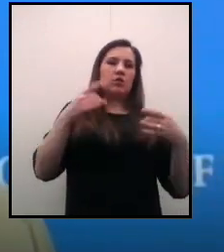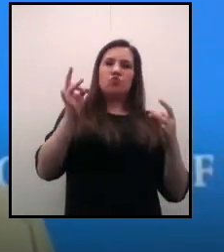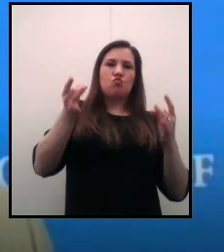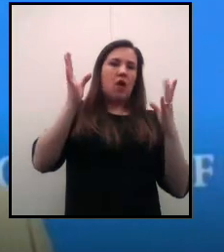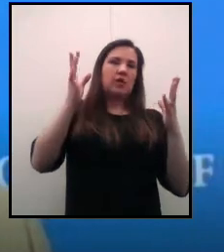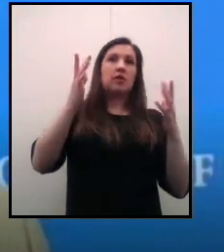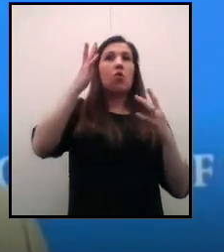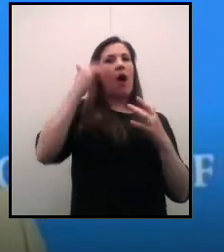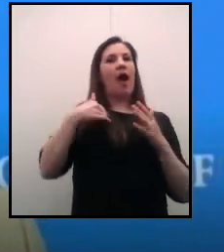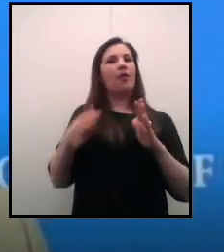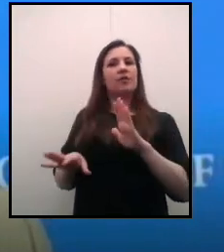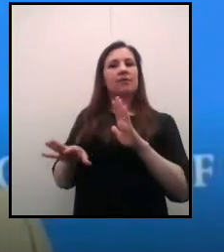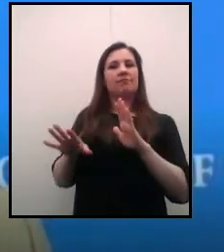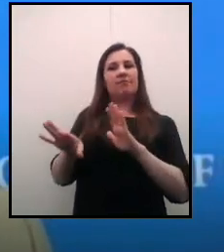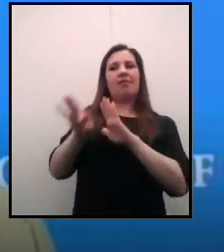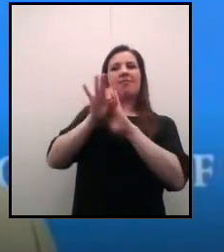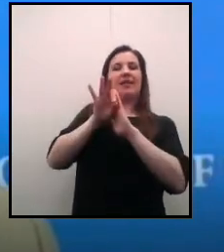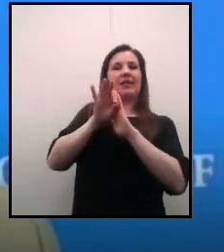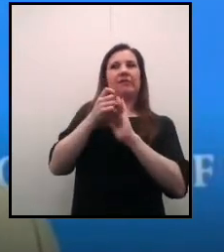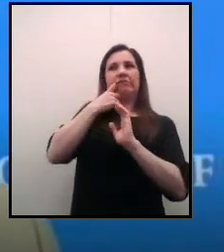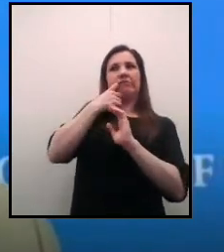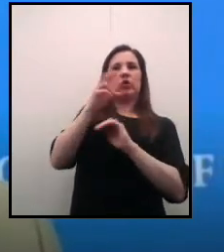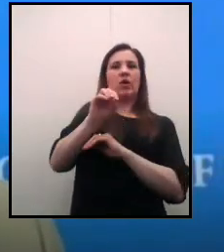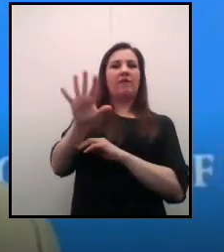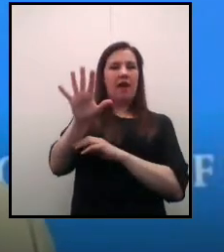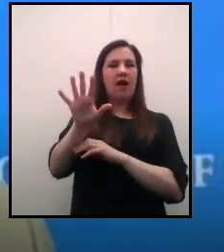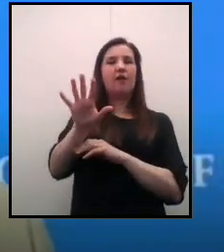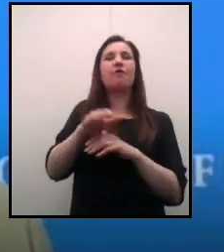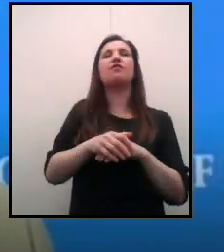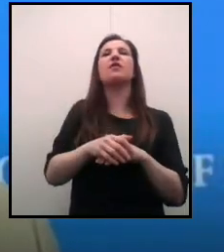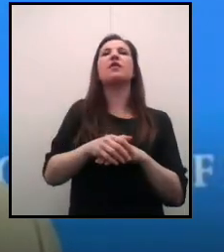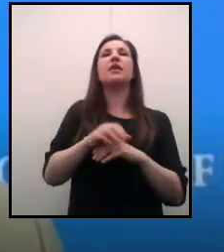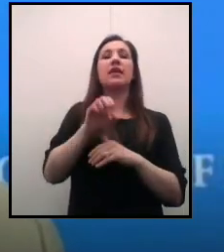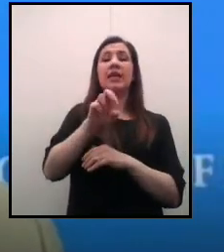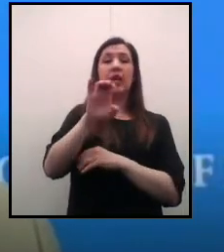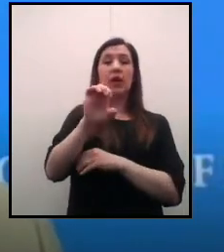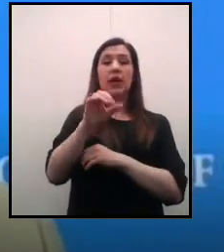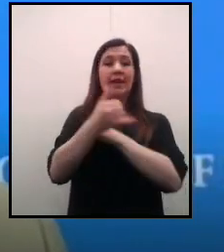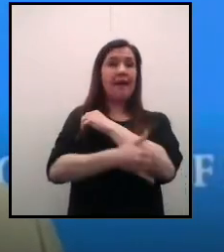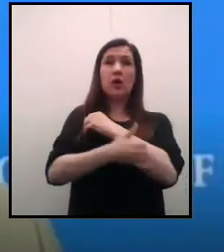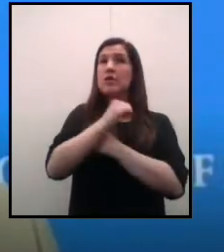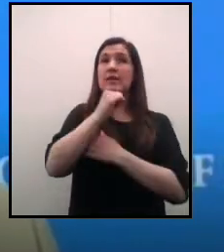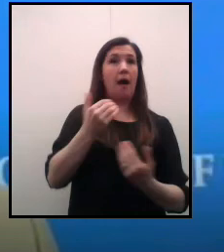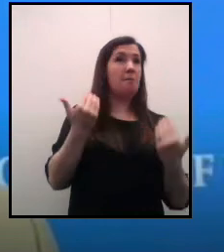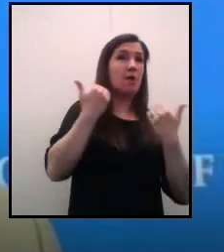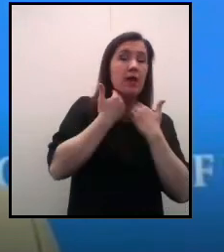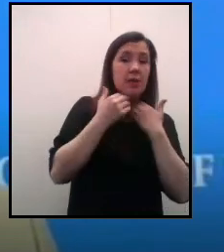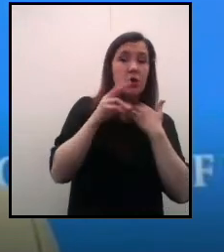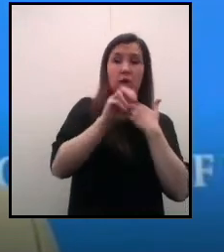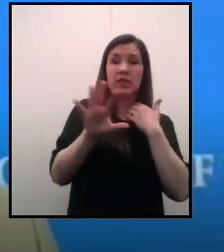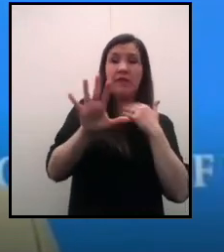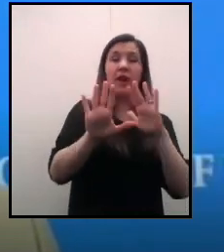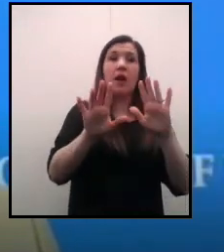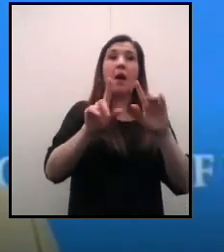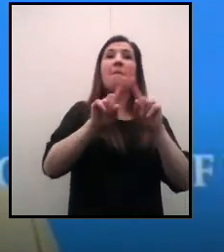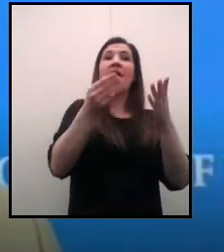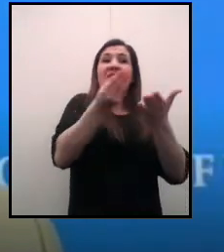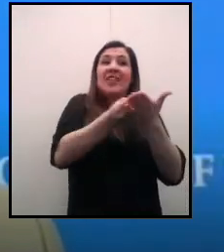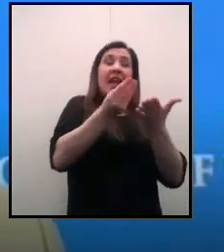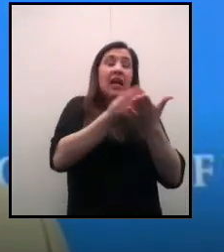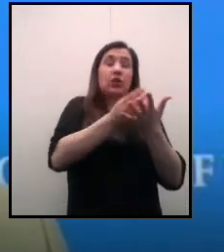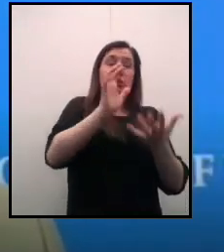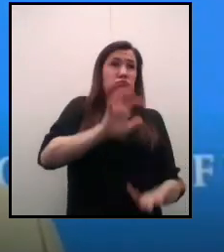elected comptroller in 2005. Erie County did not go bankrupt at that point, but it was financially in terrible